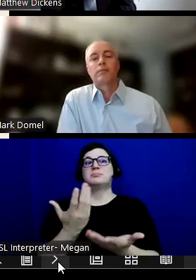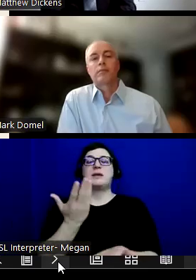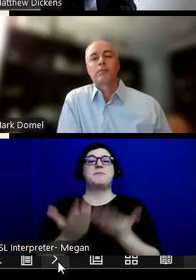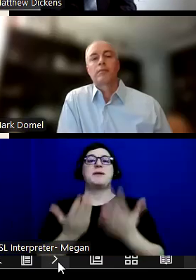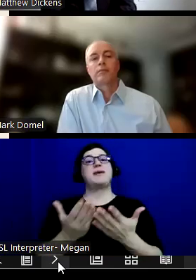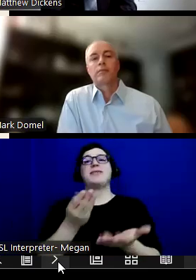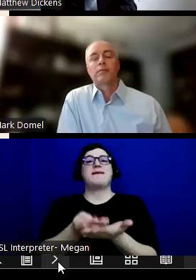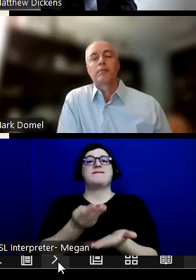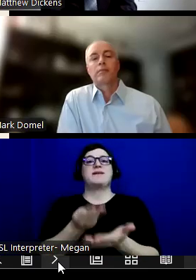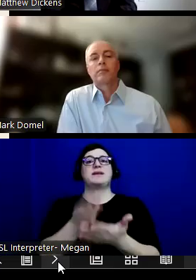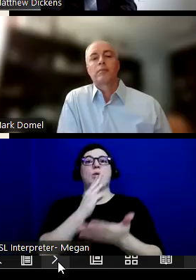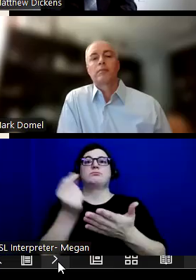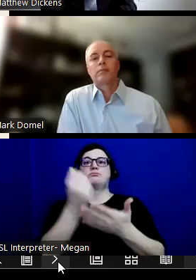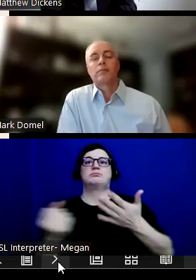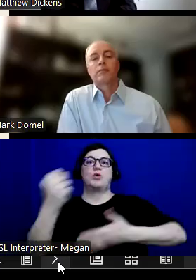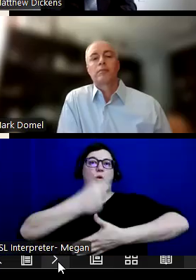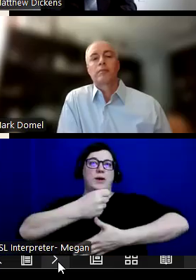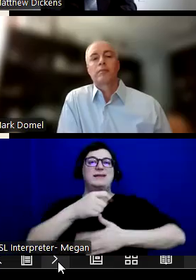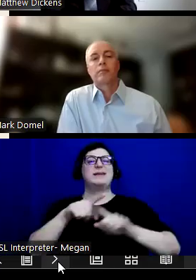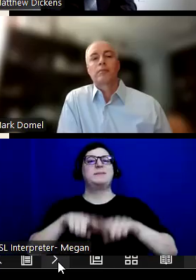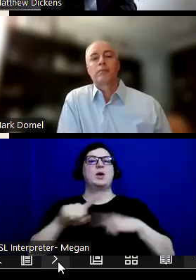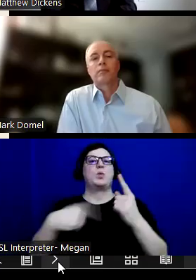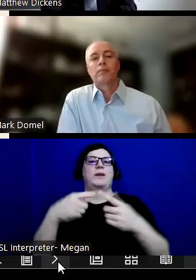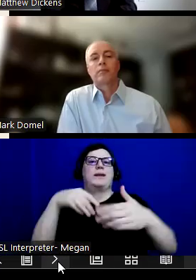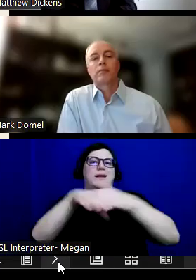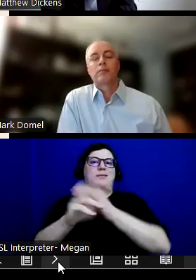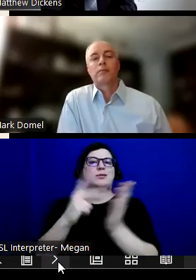depending on when they come into the program, but that is an option.